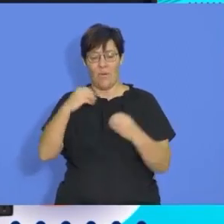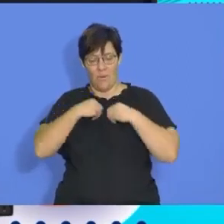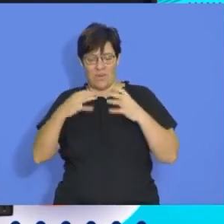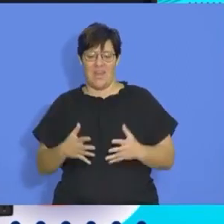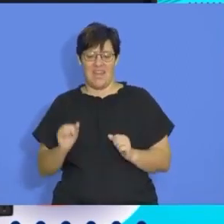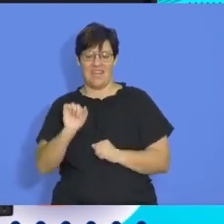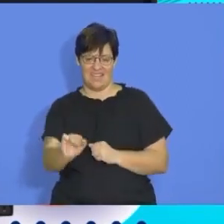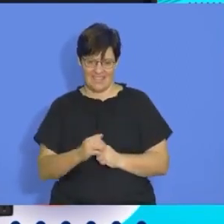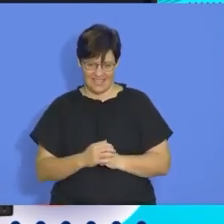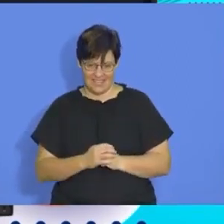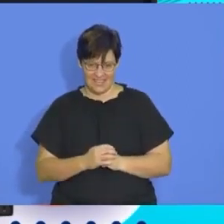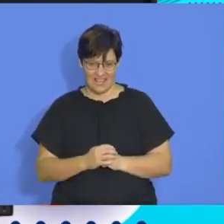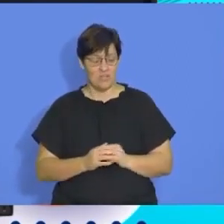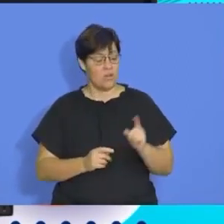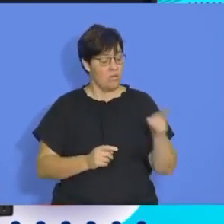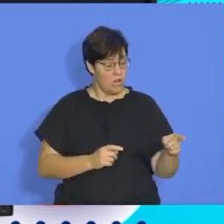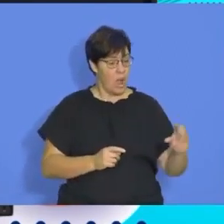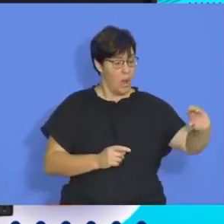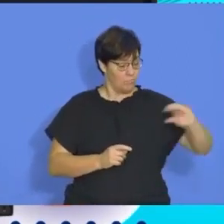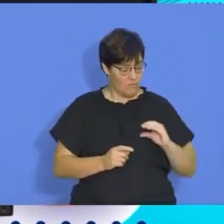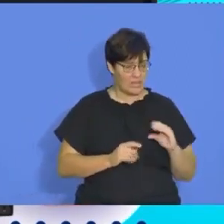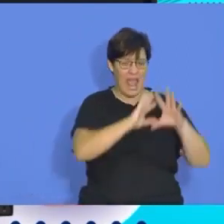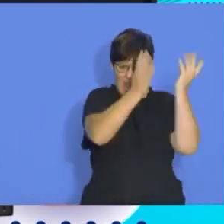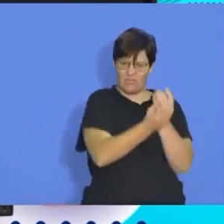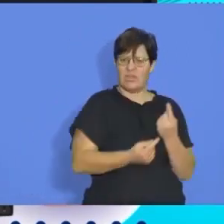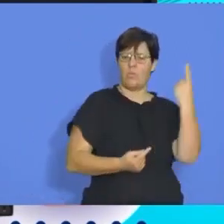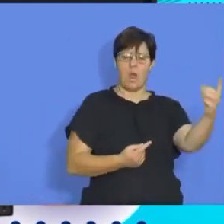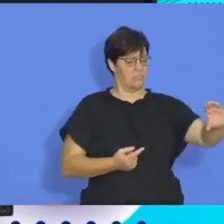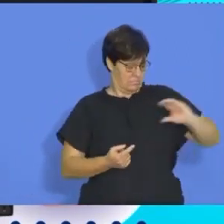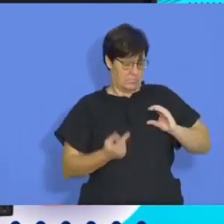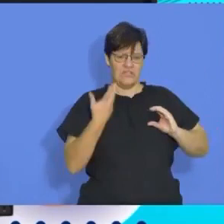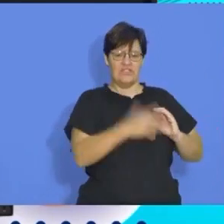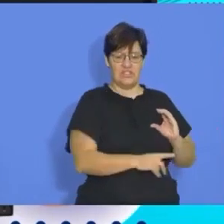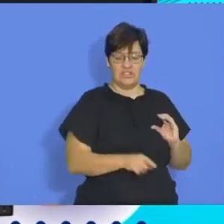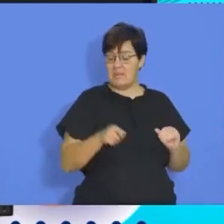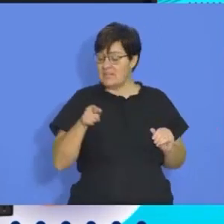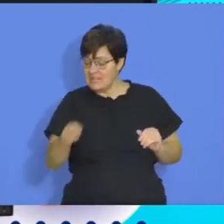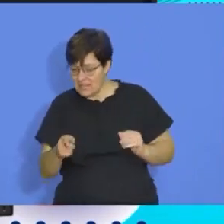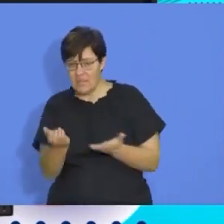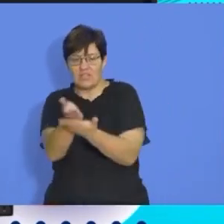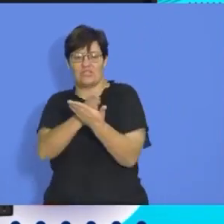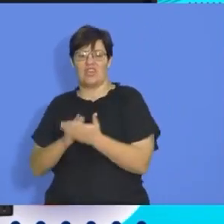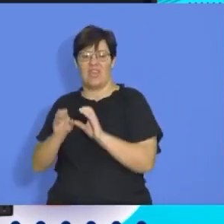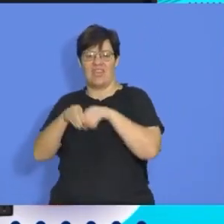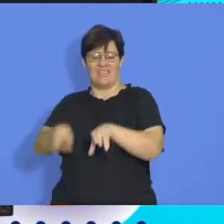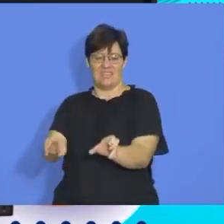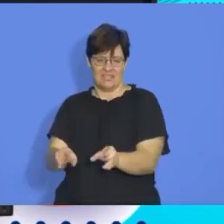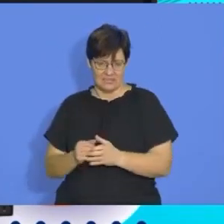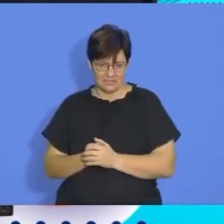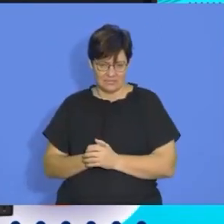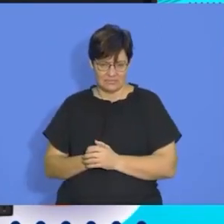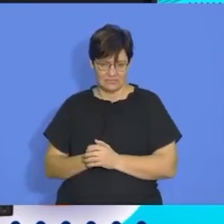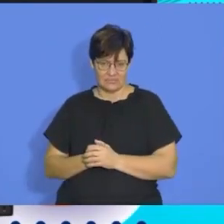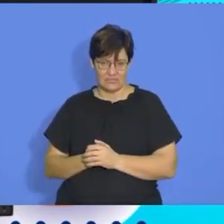the owner in the case of a sole trader, but when it comes to a partnership, that profit now needs to be